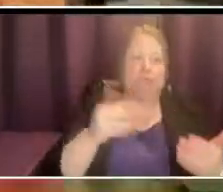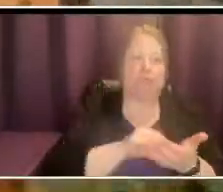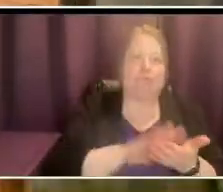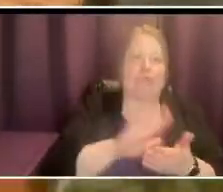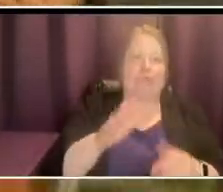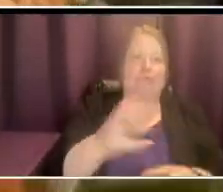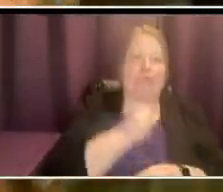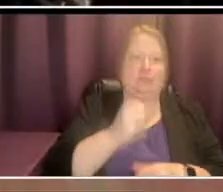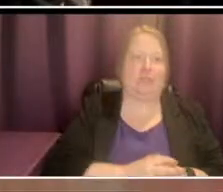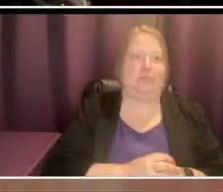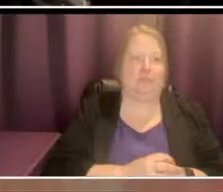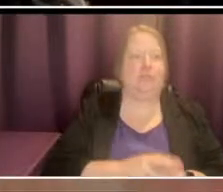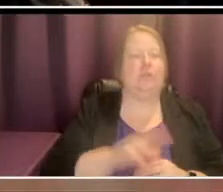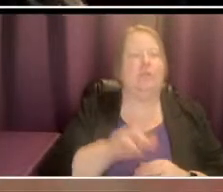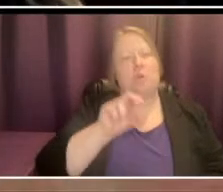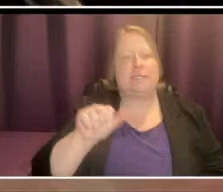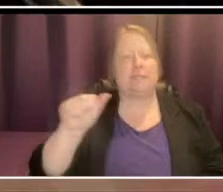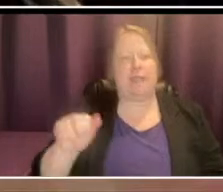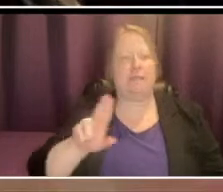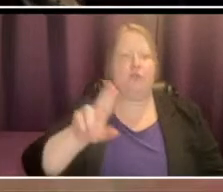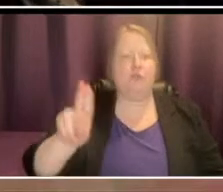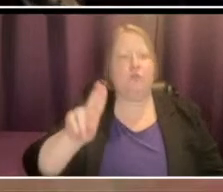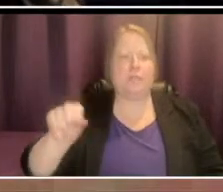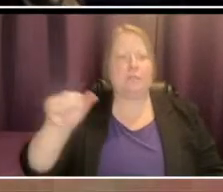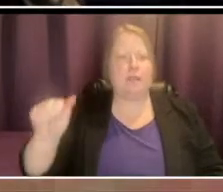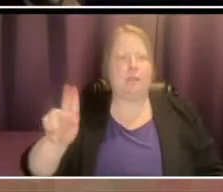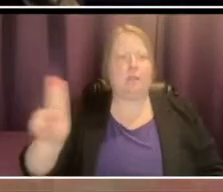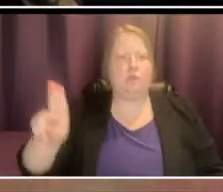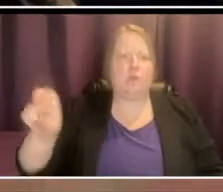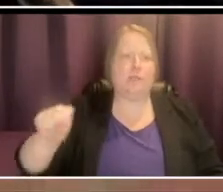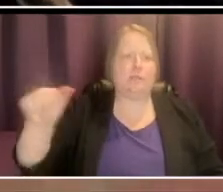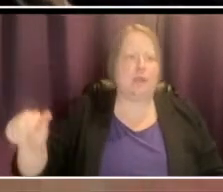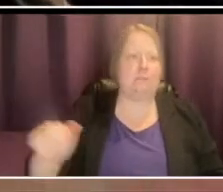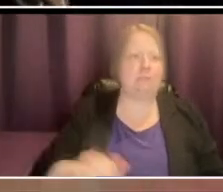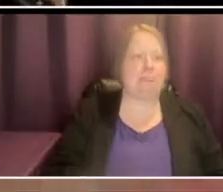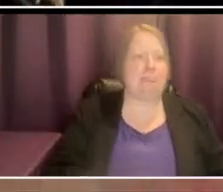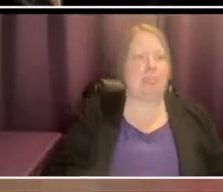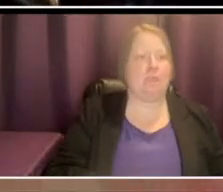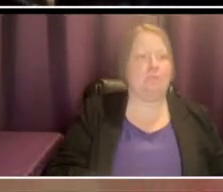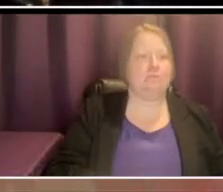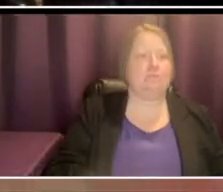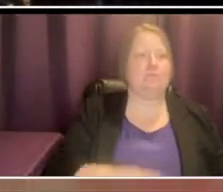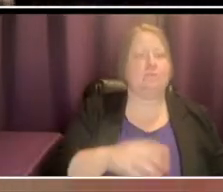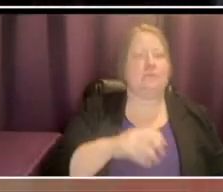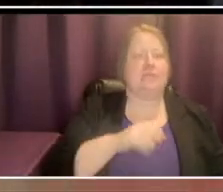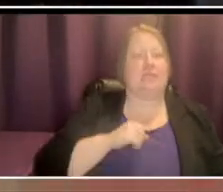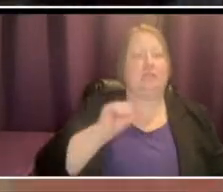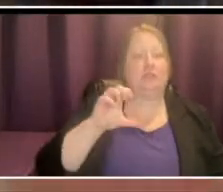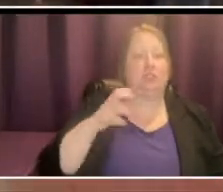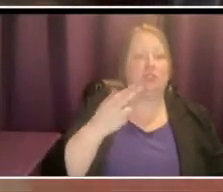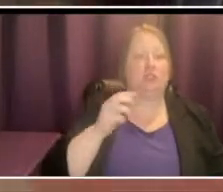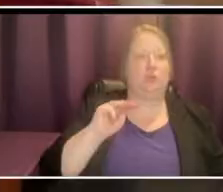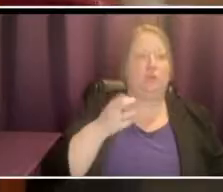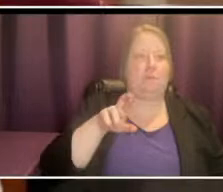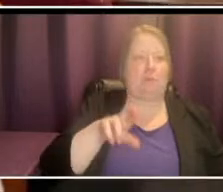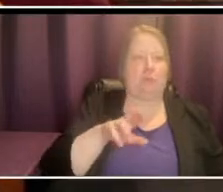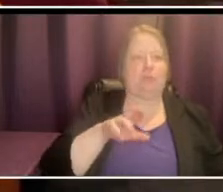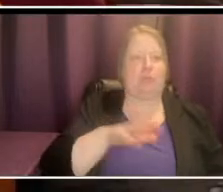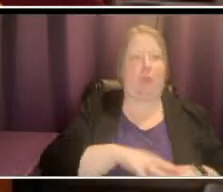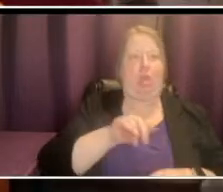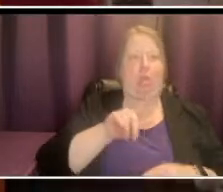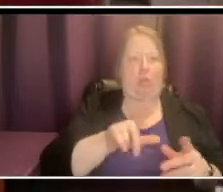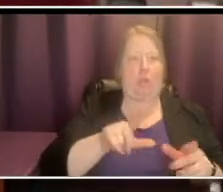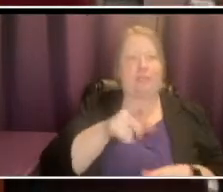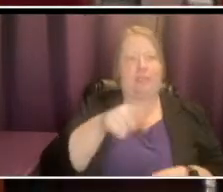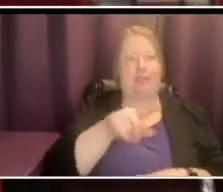We have got to finish the proceedings, or else it would have had a complete victory. USA! USA! Senator Schumer is at a secure location, and they're locked down in the Senate. There has